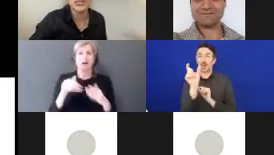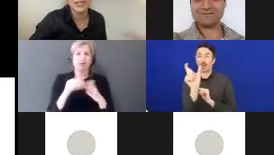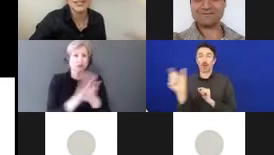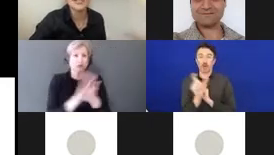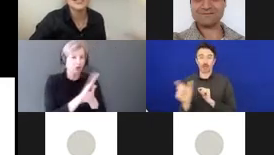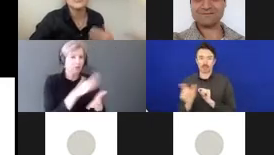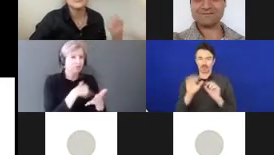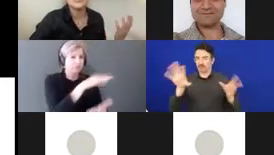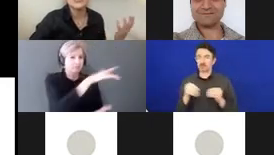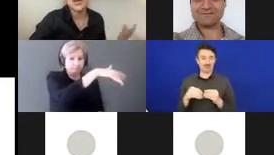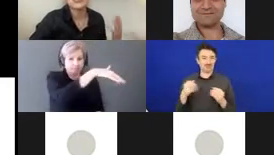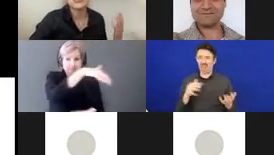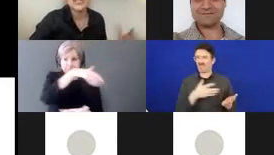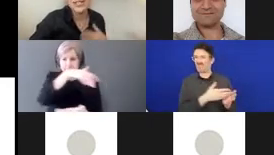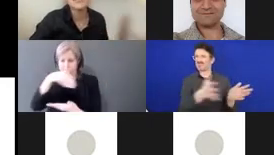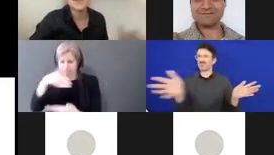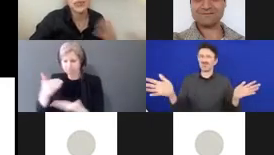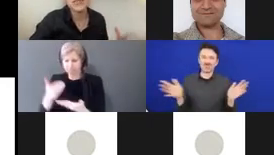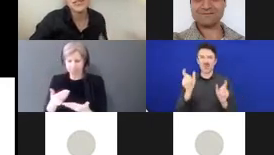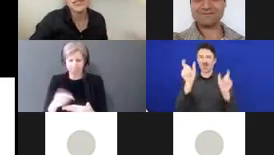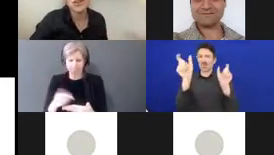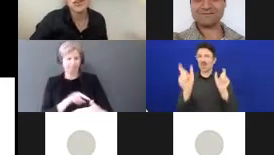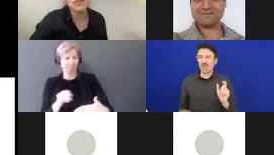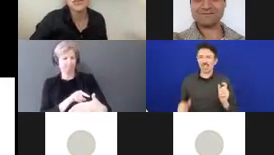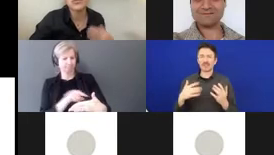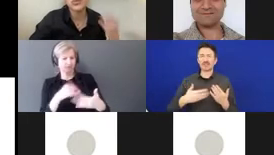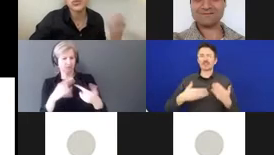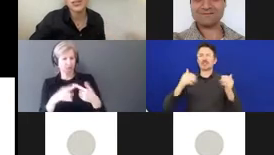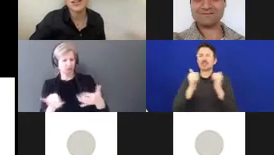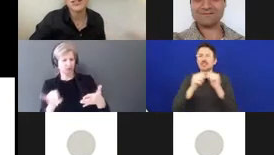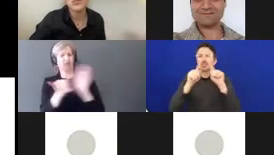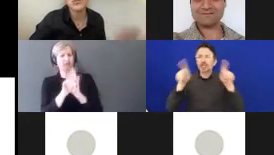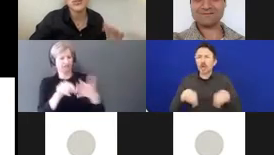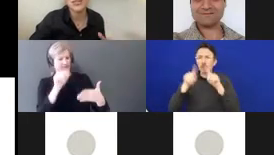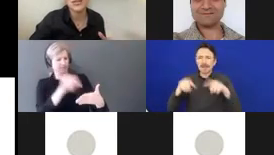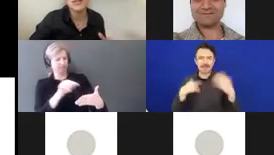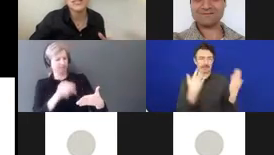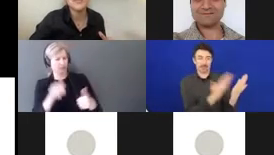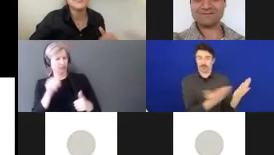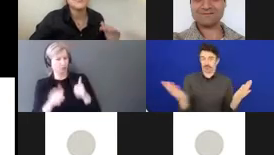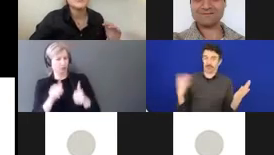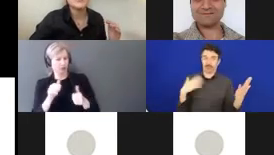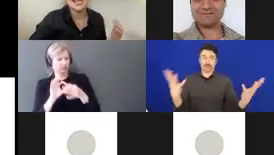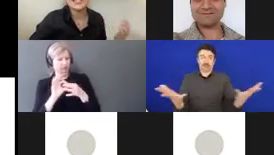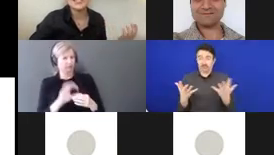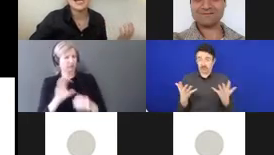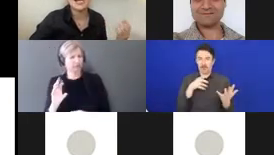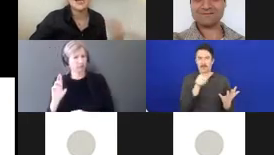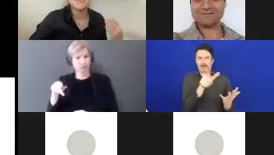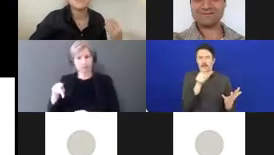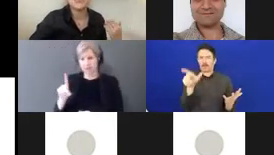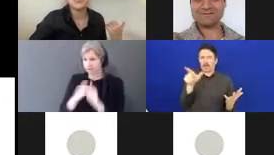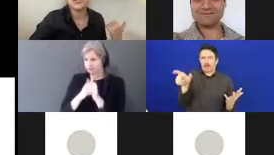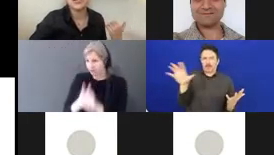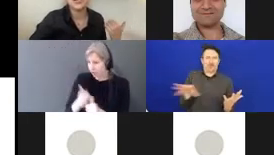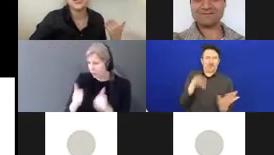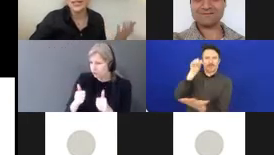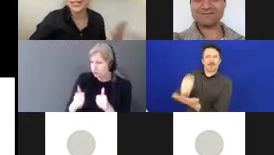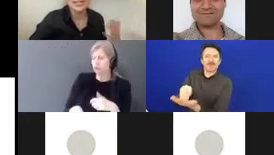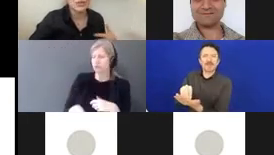were collected, and trying to identify within these documents which were the articles of the CRPD that